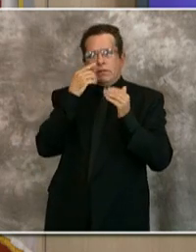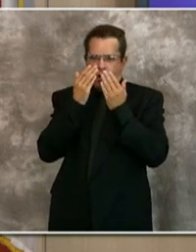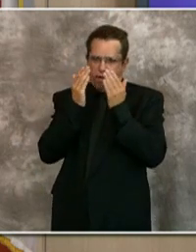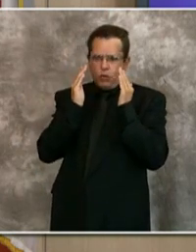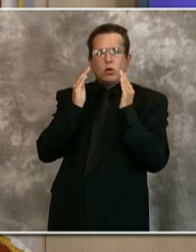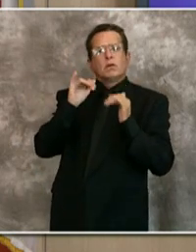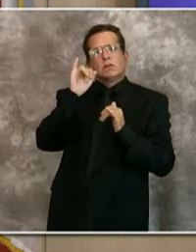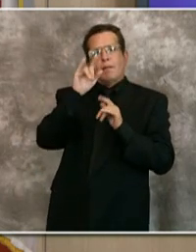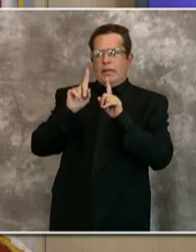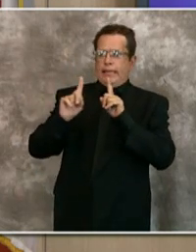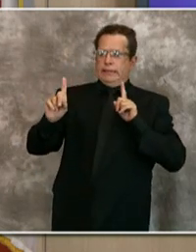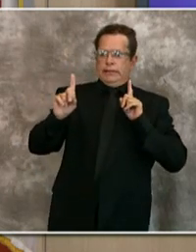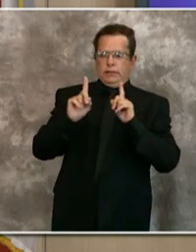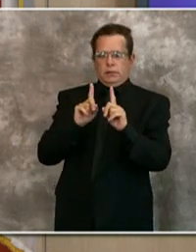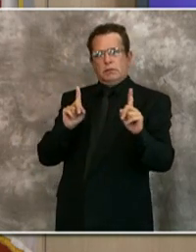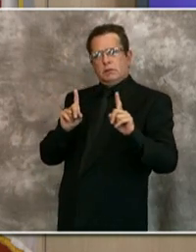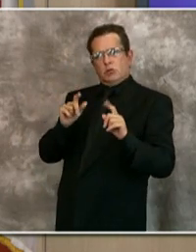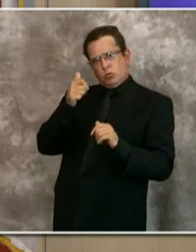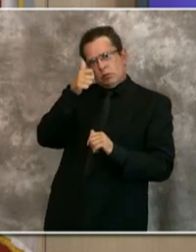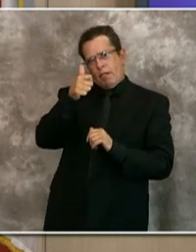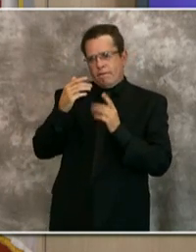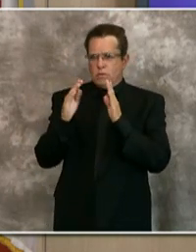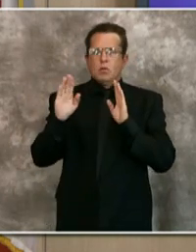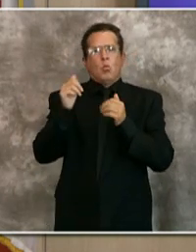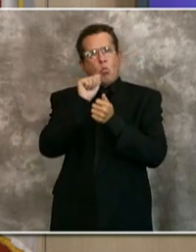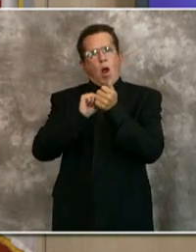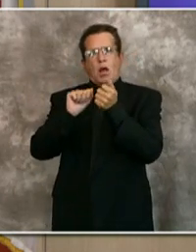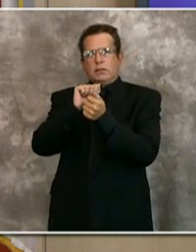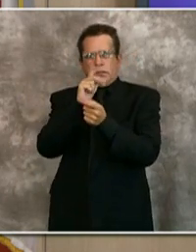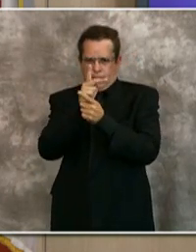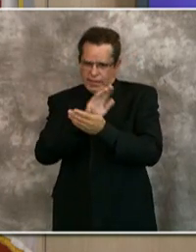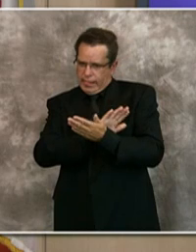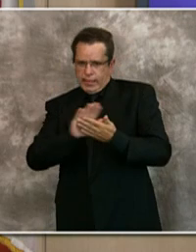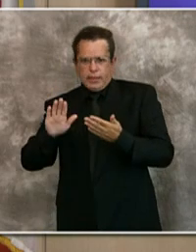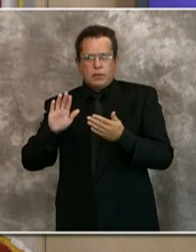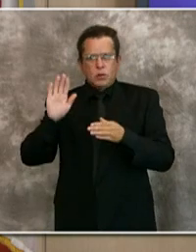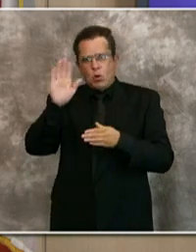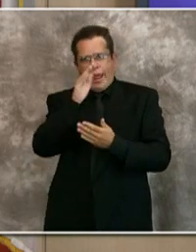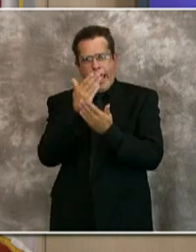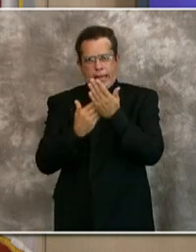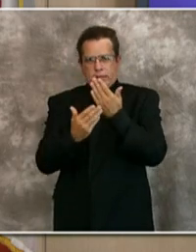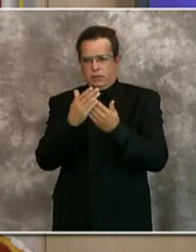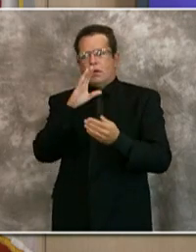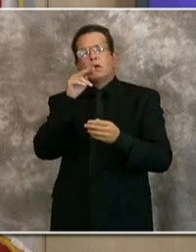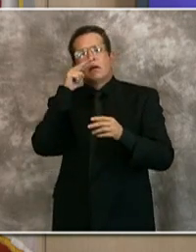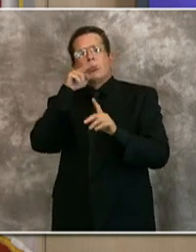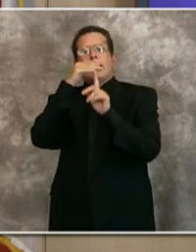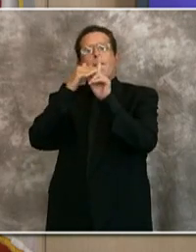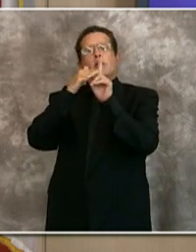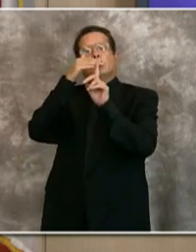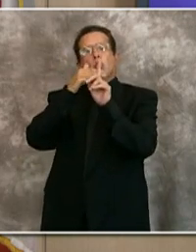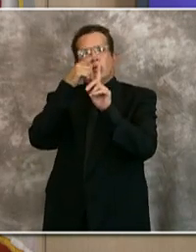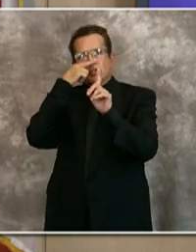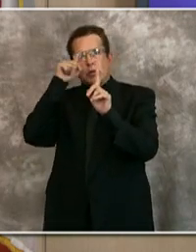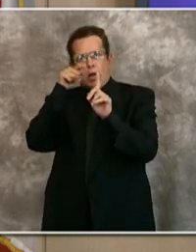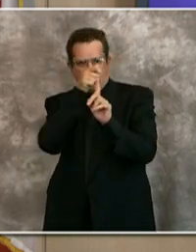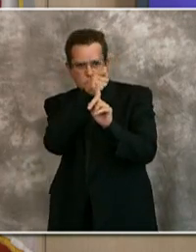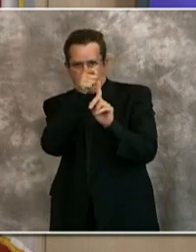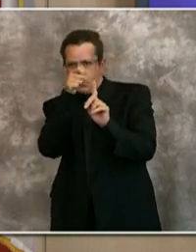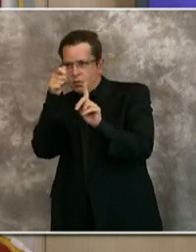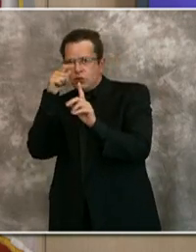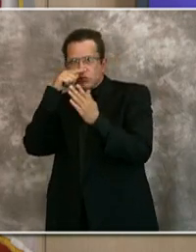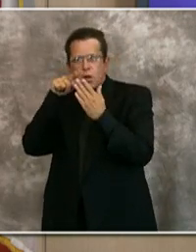physically distancing from non-household members, washing your hands, adhering to temperature checks. And as we move through this, we want